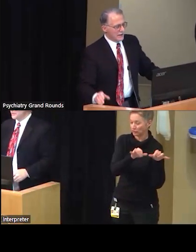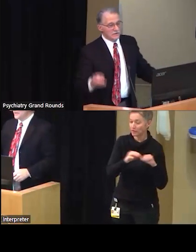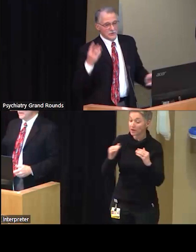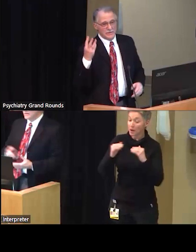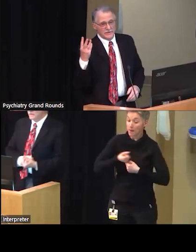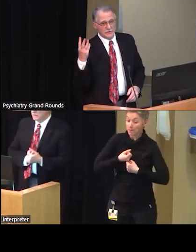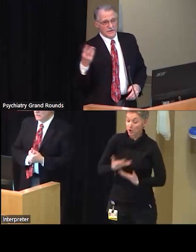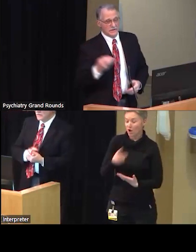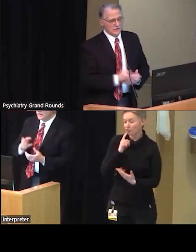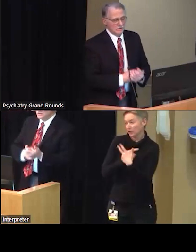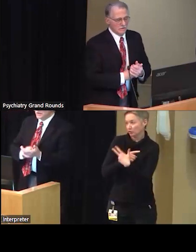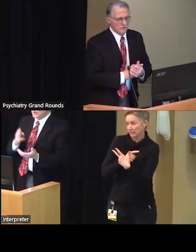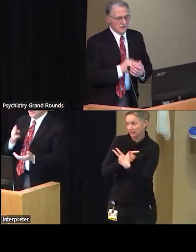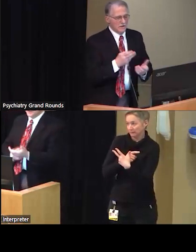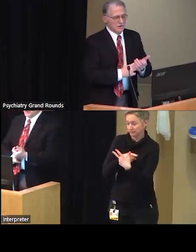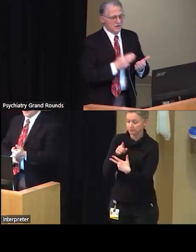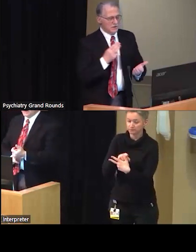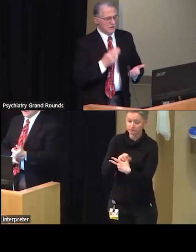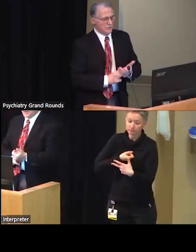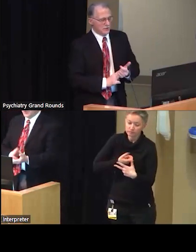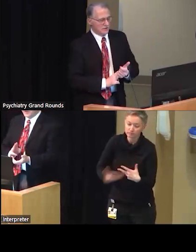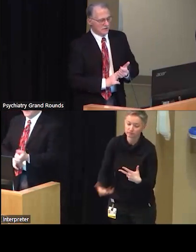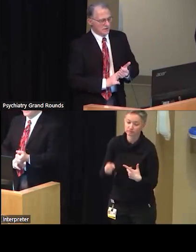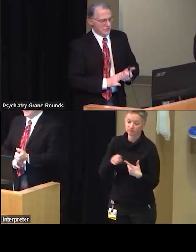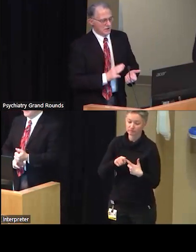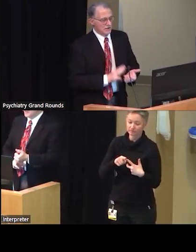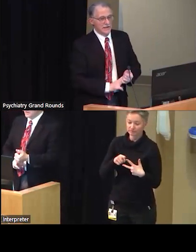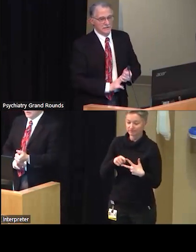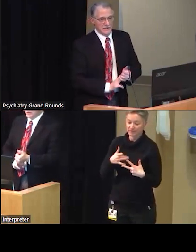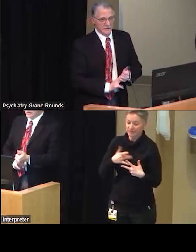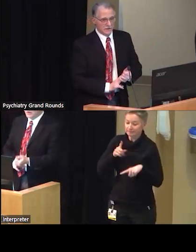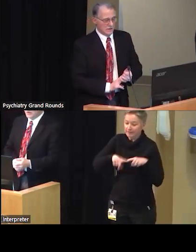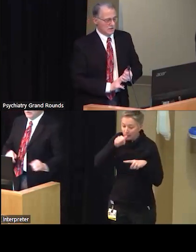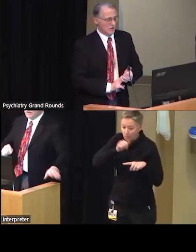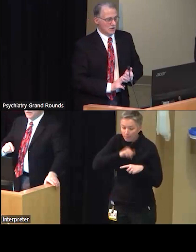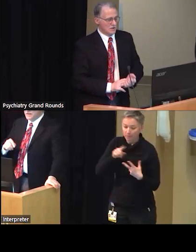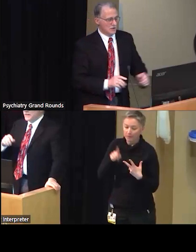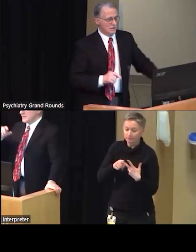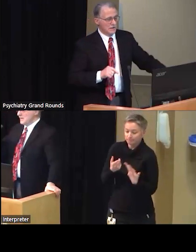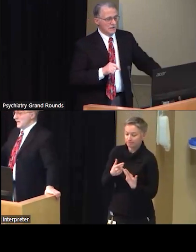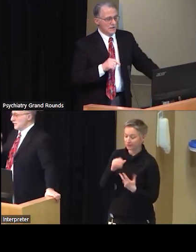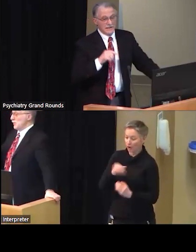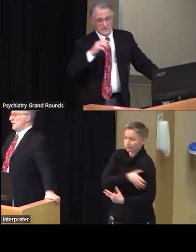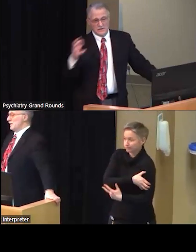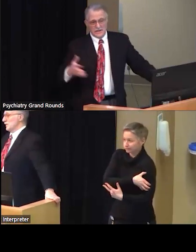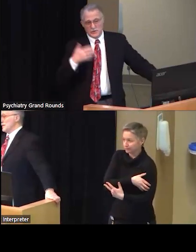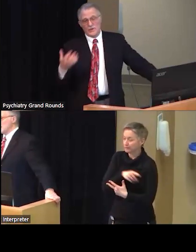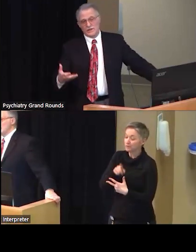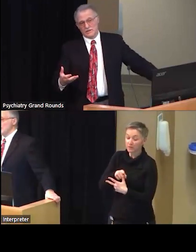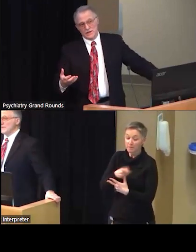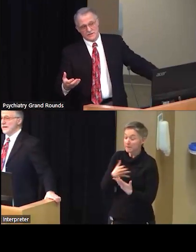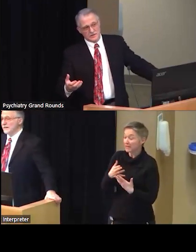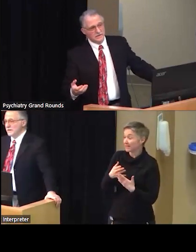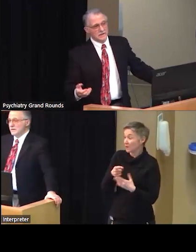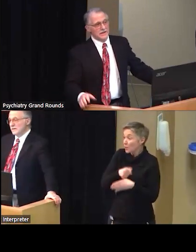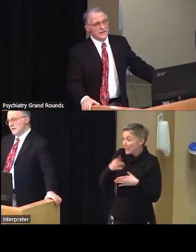What's burnout? 3 major things: exhaustion, depersonalization, and lack of efficacy. So exhaustion, it's even after a